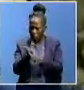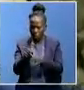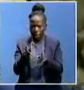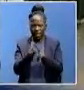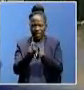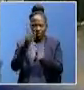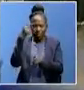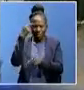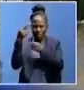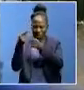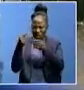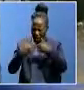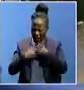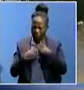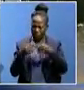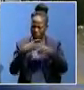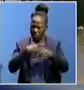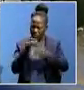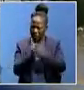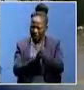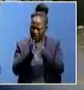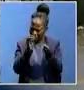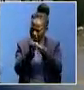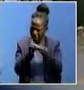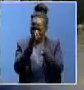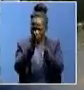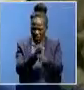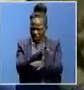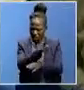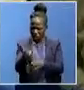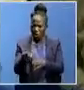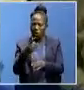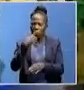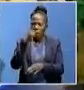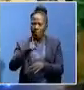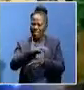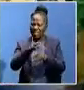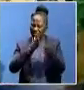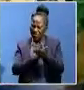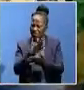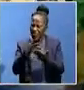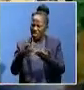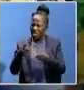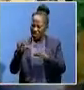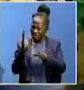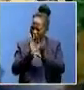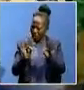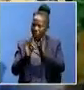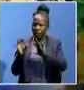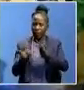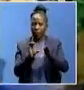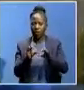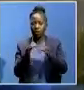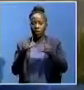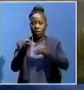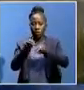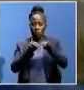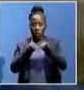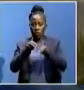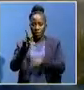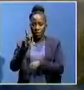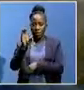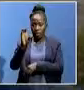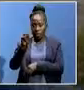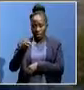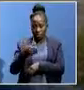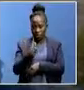keen interest to make sure that the right things are done. Management at KCM is ready to give the new